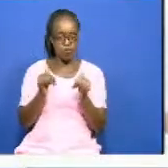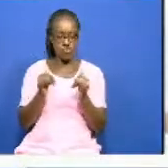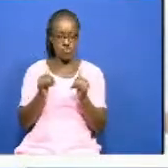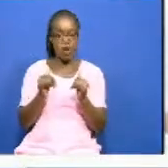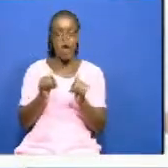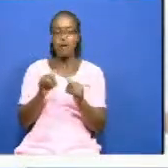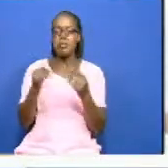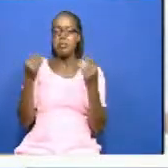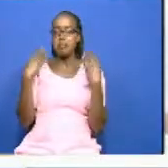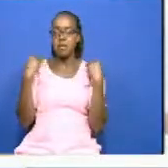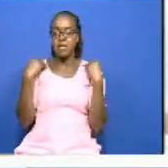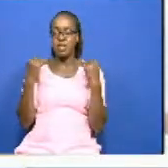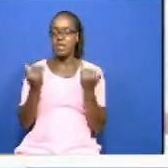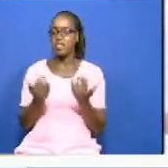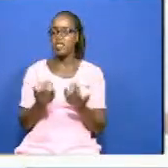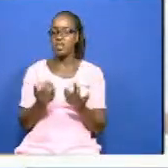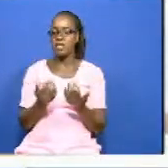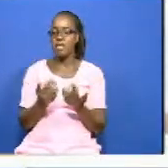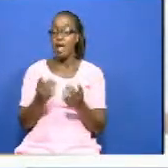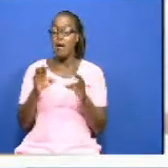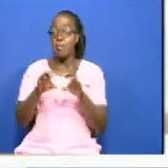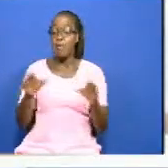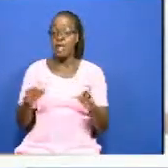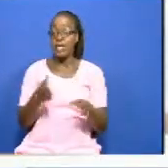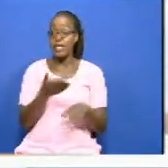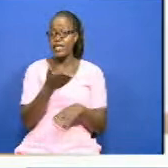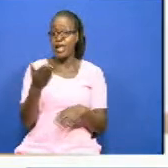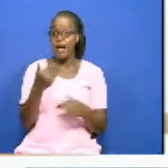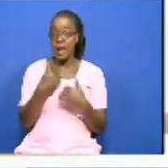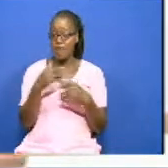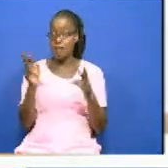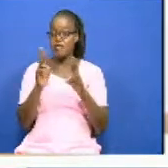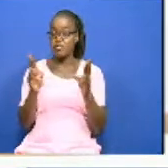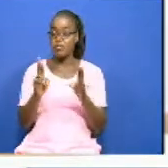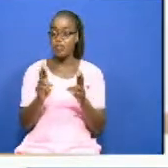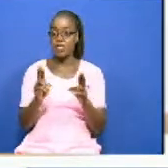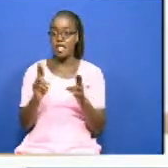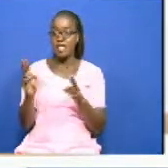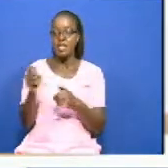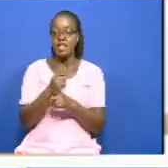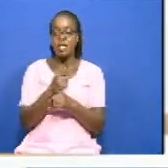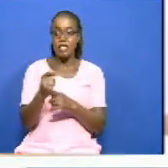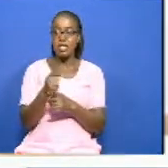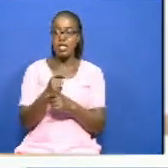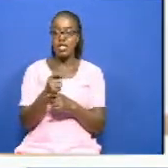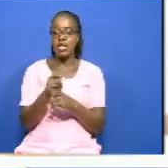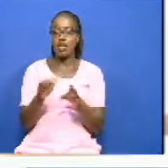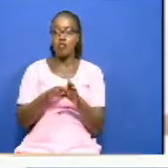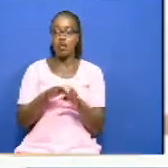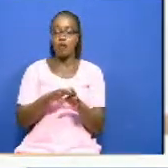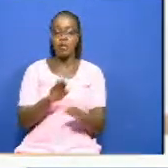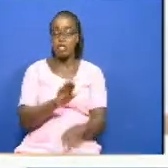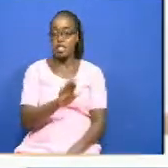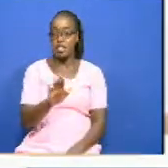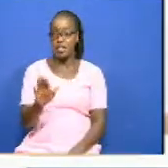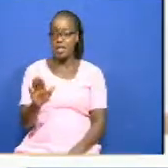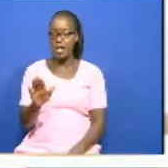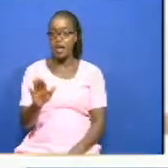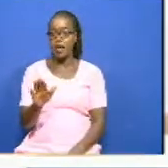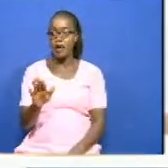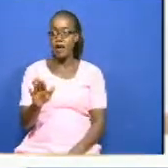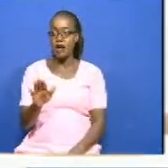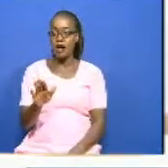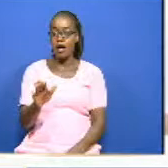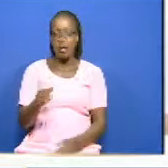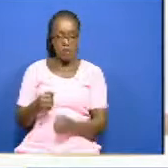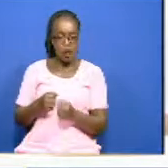already have potential markets for the honey, and we will be training some of their members on doing carpentry work to be